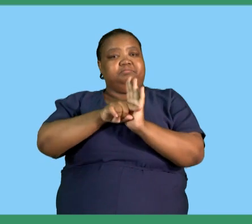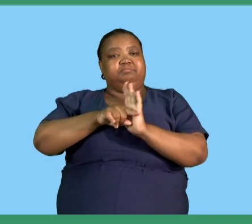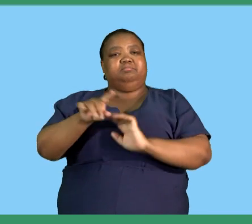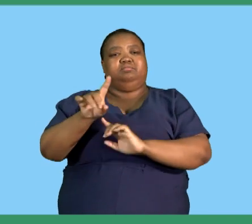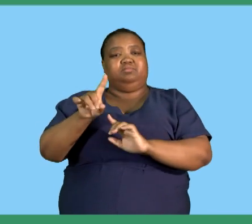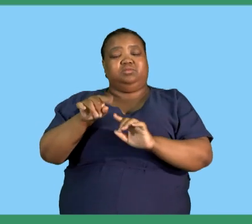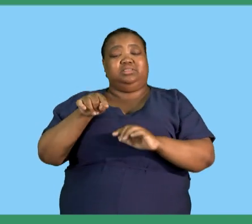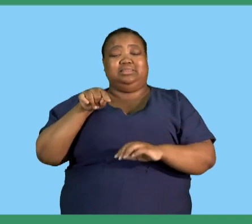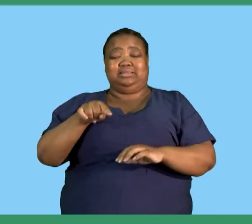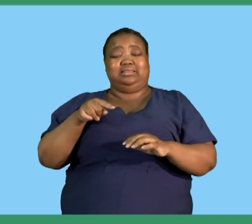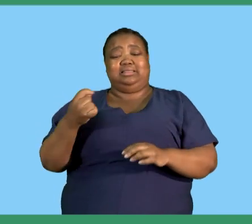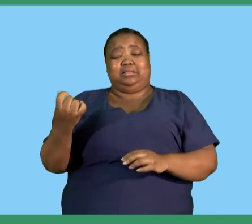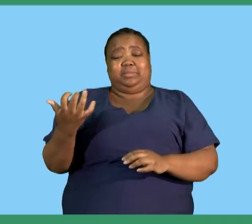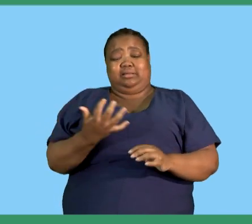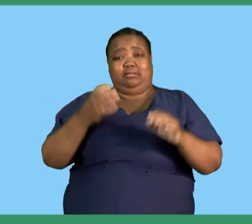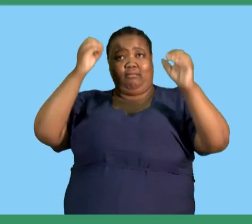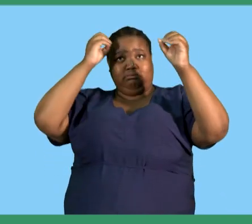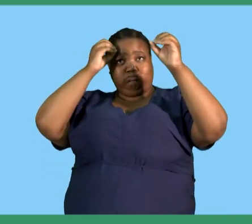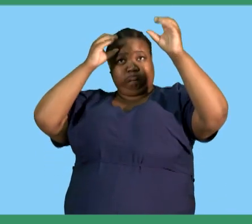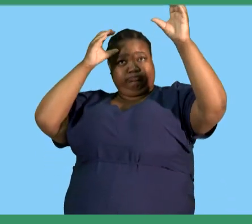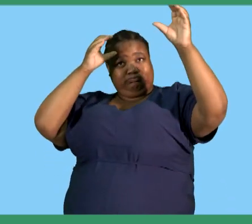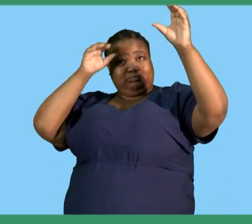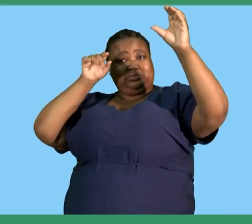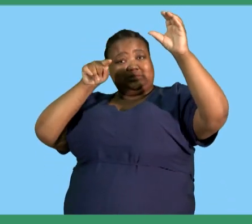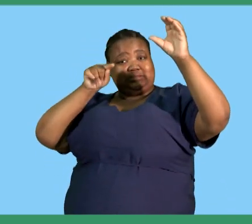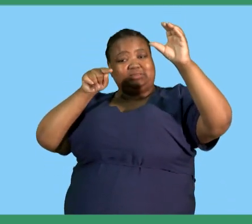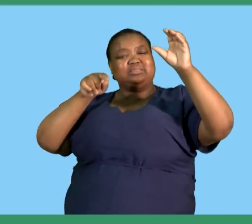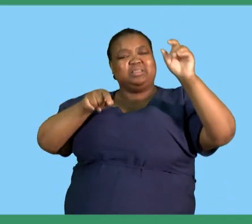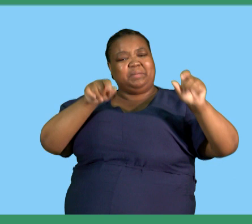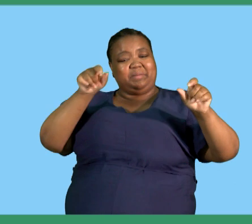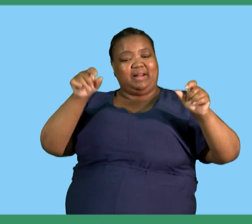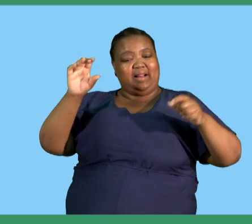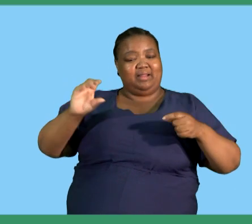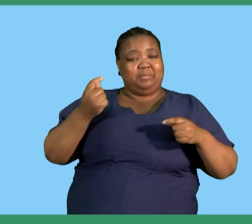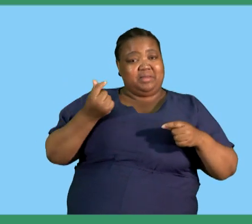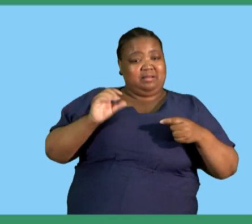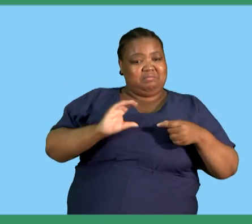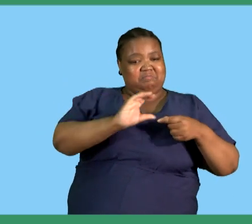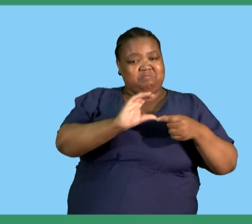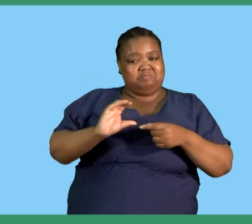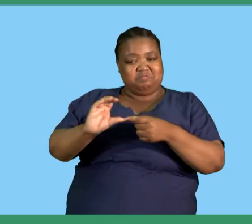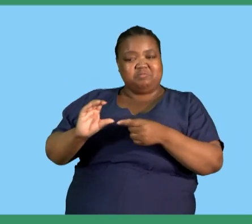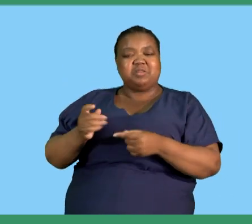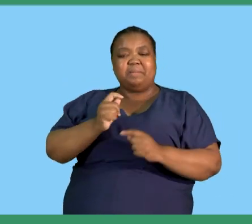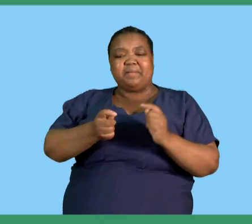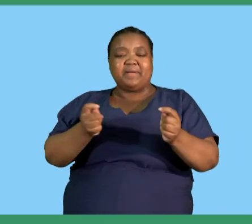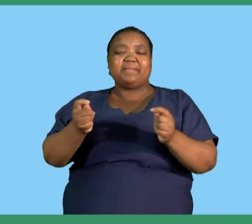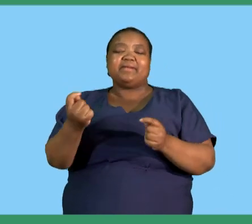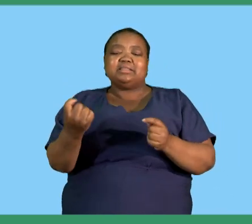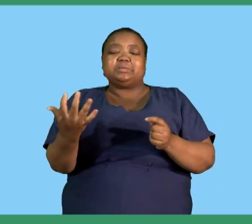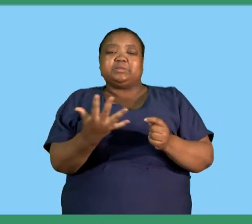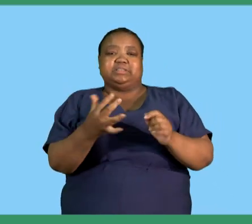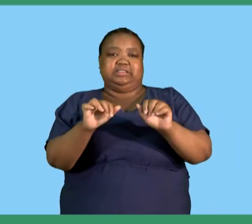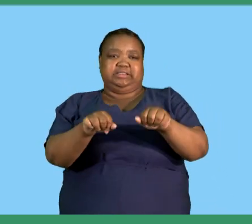The disadvantages is that it is expensive. These are experts, remember, so we have to pay them. It is an expensive technique to